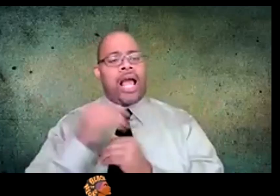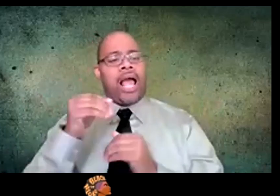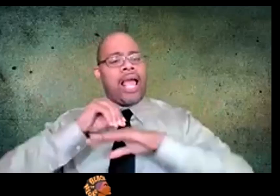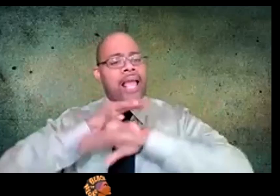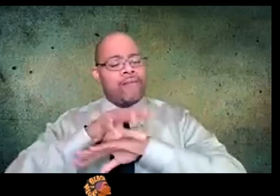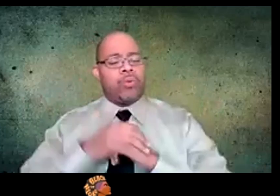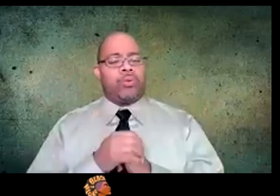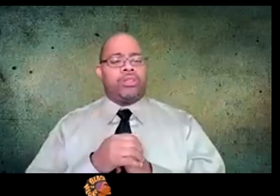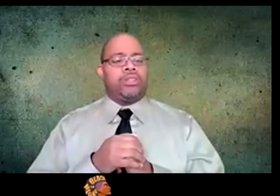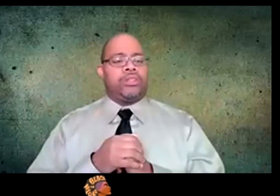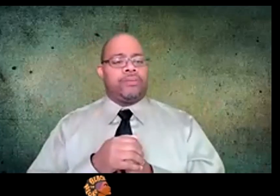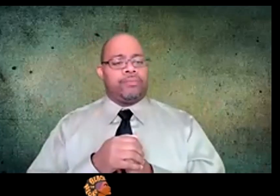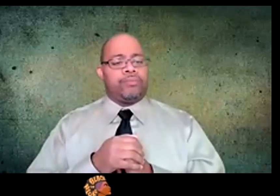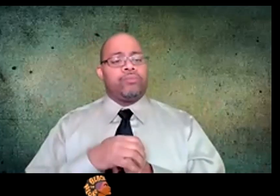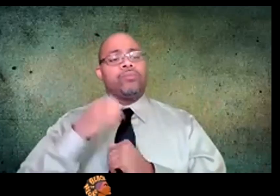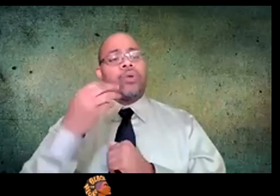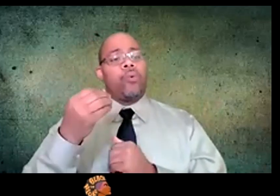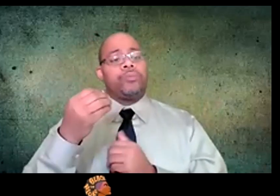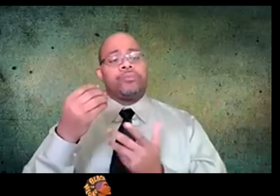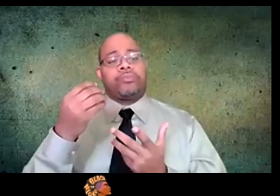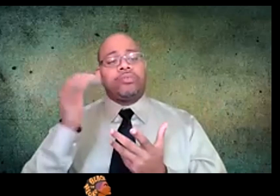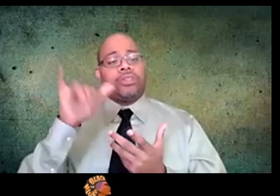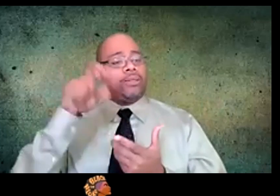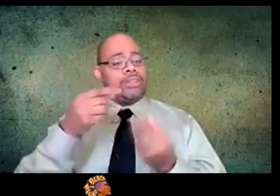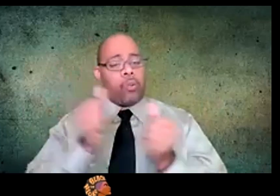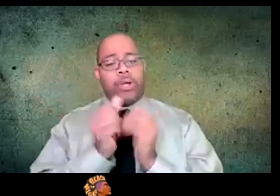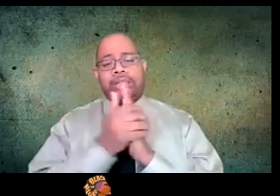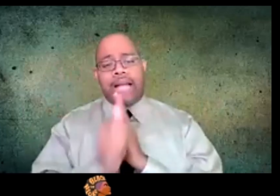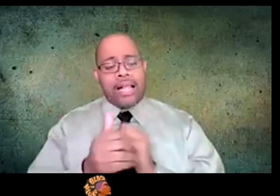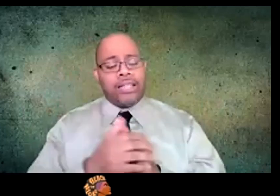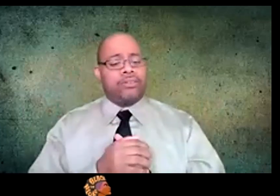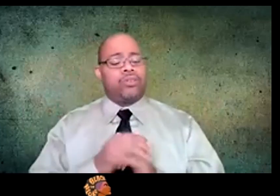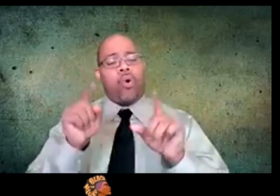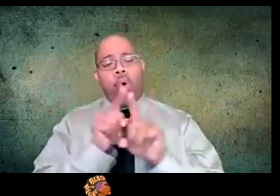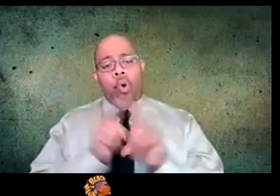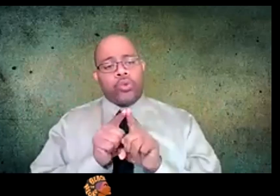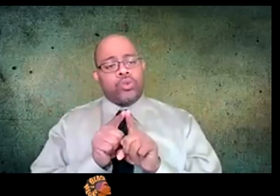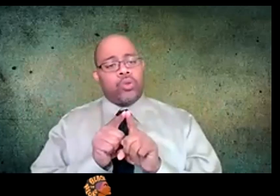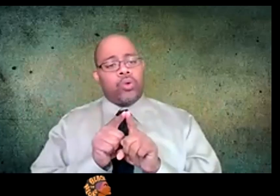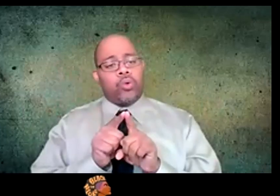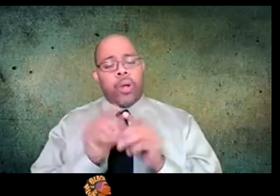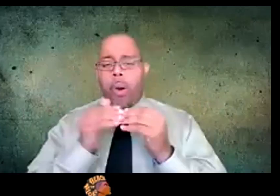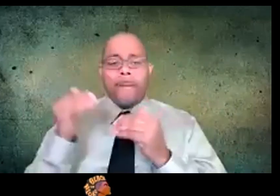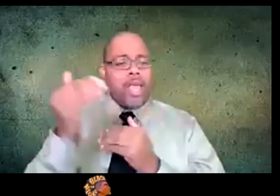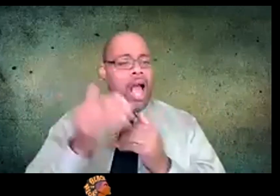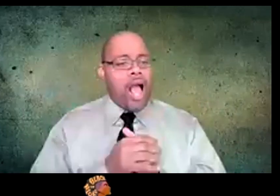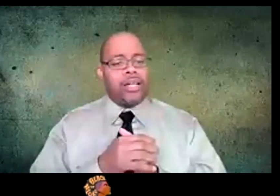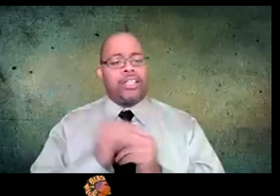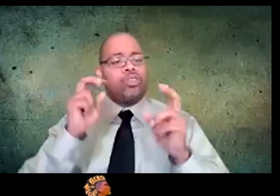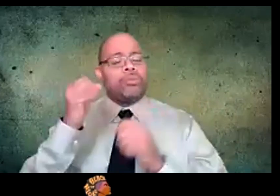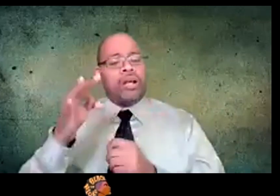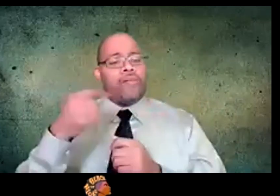over the company. So that has to do with talent. It goes beyond in terms of